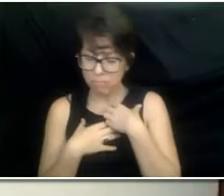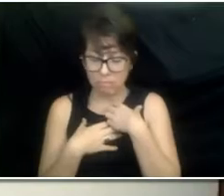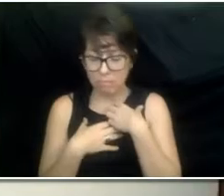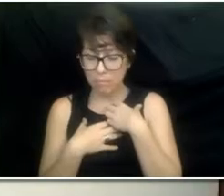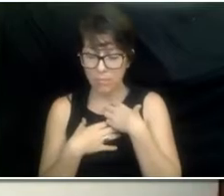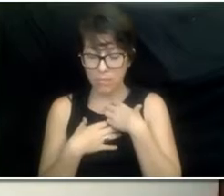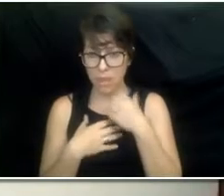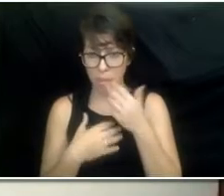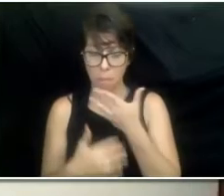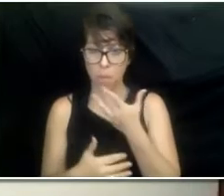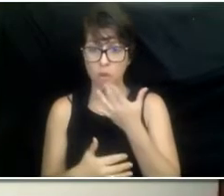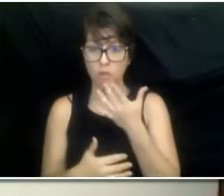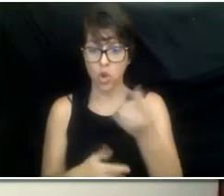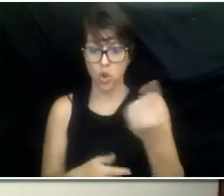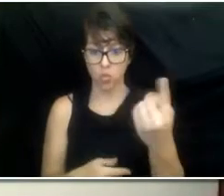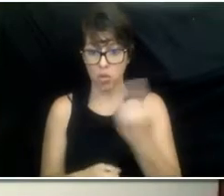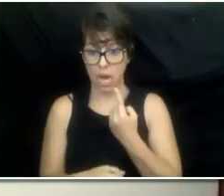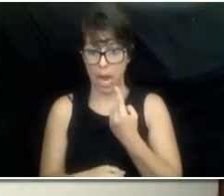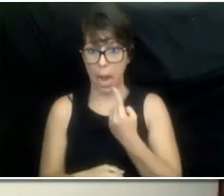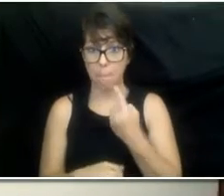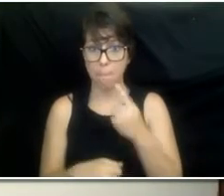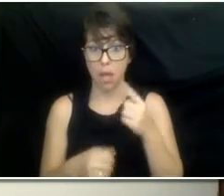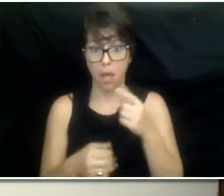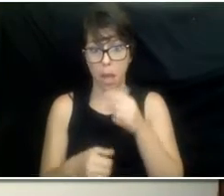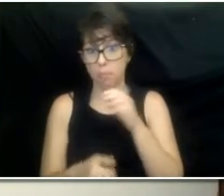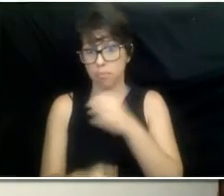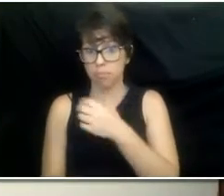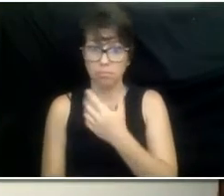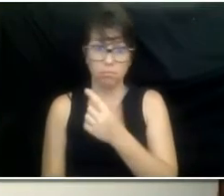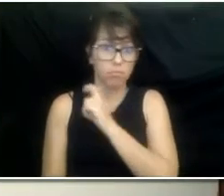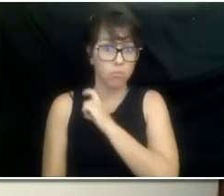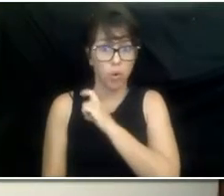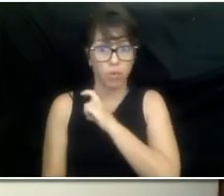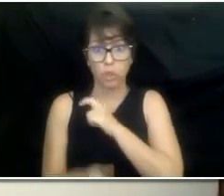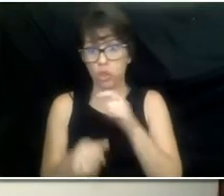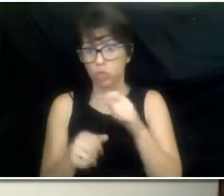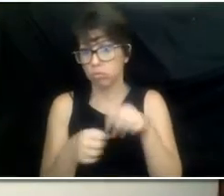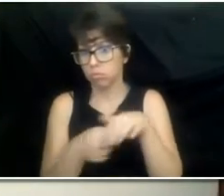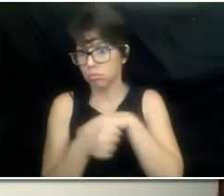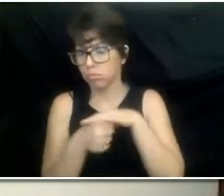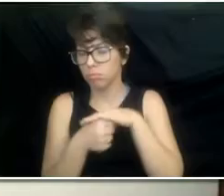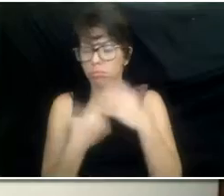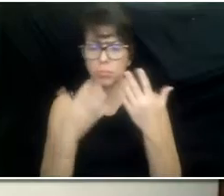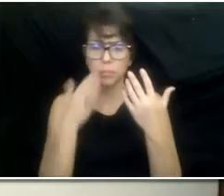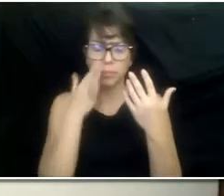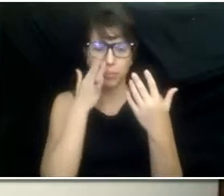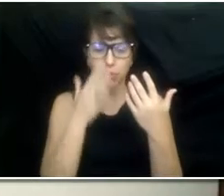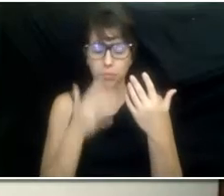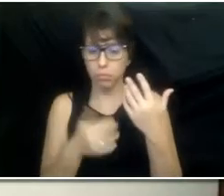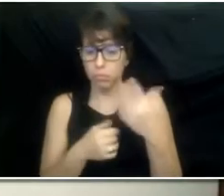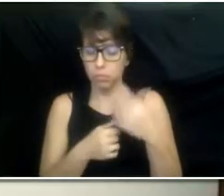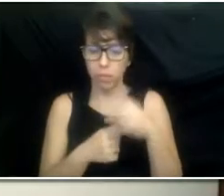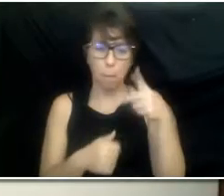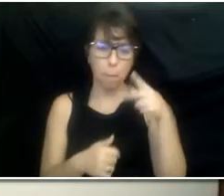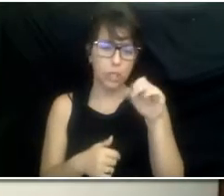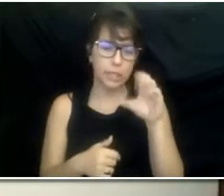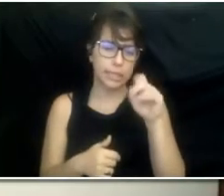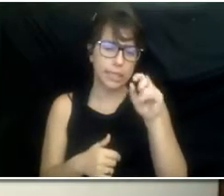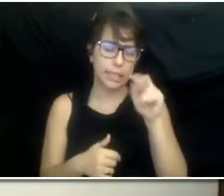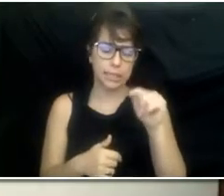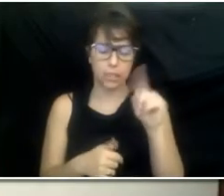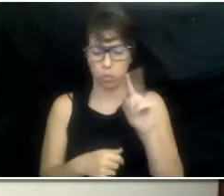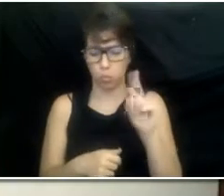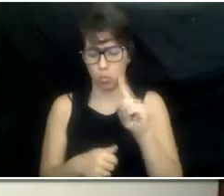officers are all dedicated this is their mission they have extensive training on how to um talk to